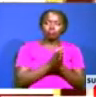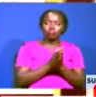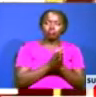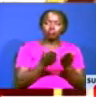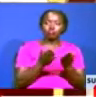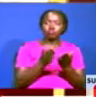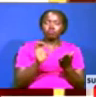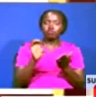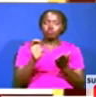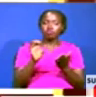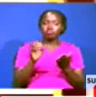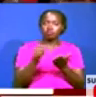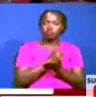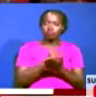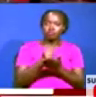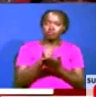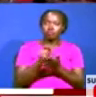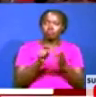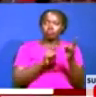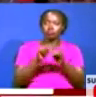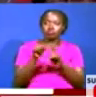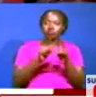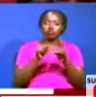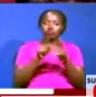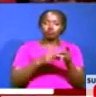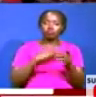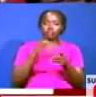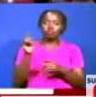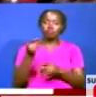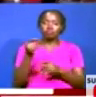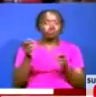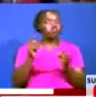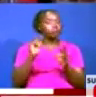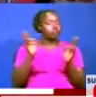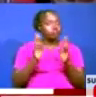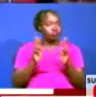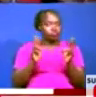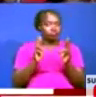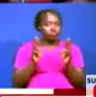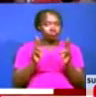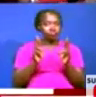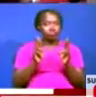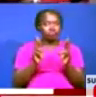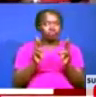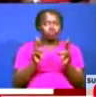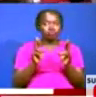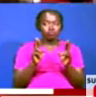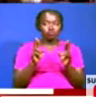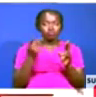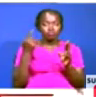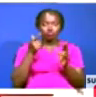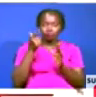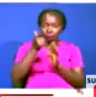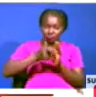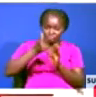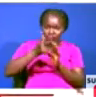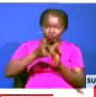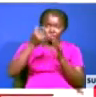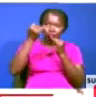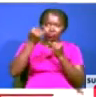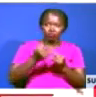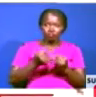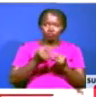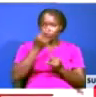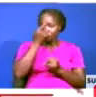for Indian travelers to visit Kenya. Therefore, Kenya is ready for filmmaking, and we invite the